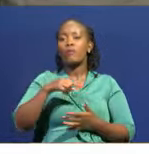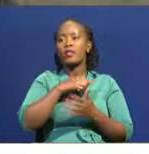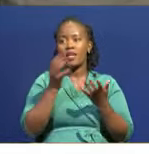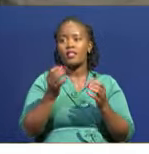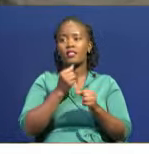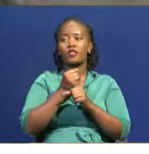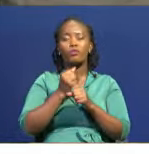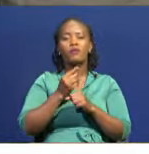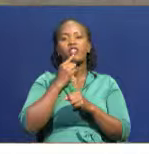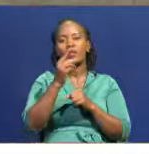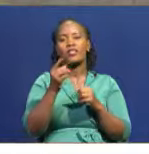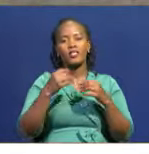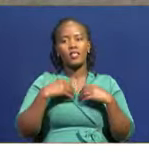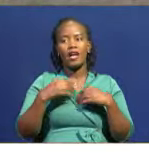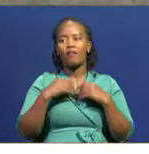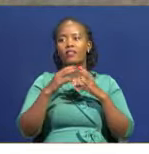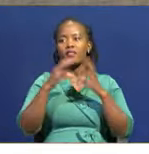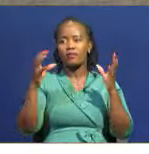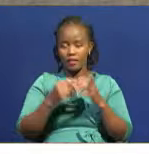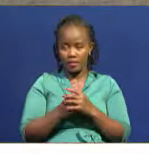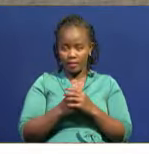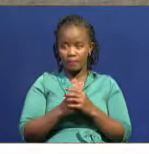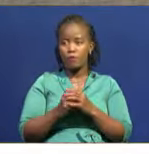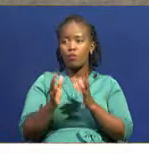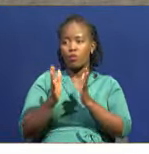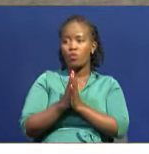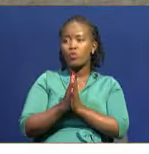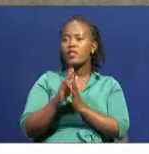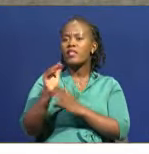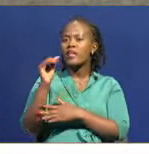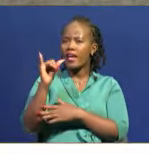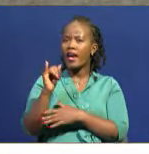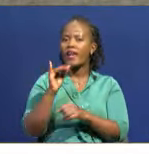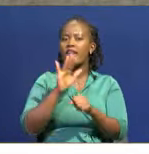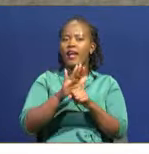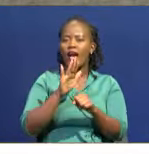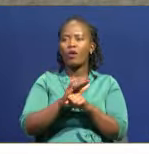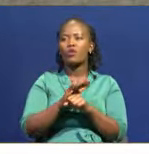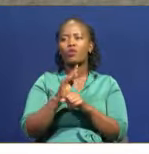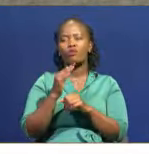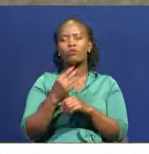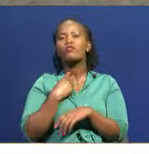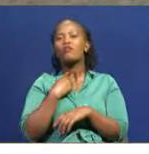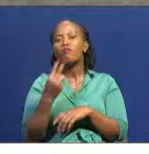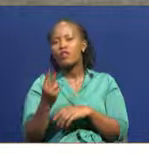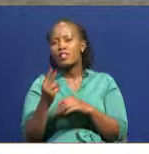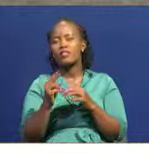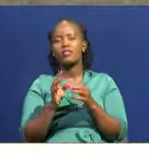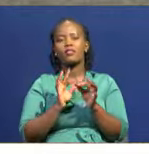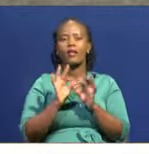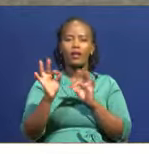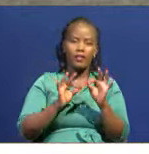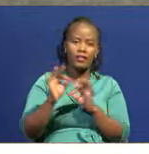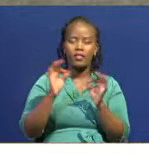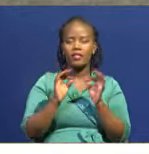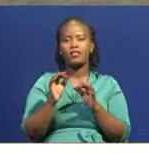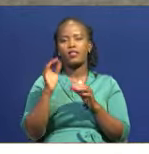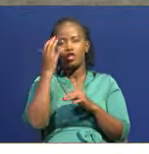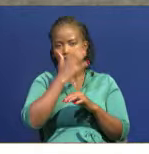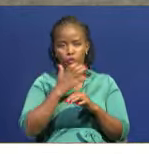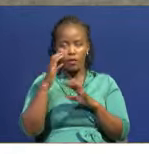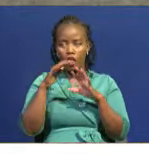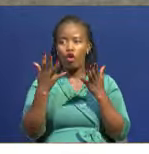a market segment of one. With AI, a lot of the speech generation is European or American. That doesn't work for our